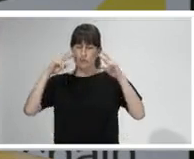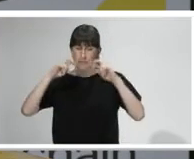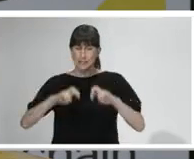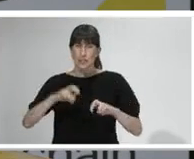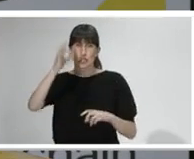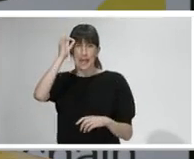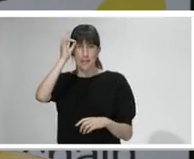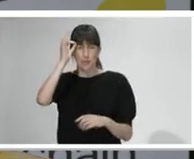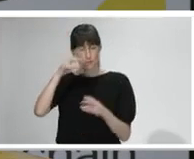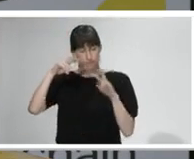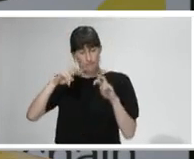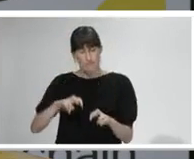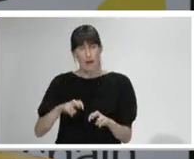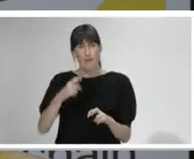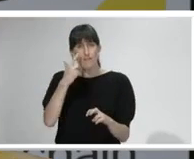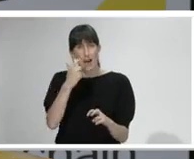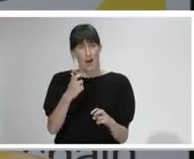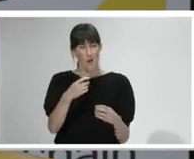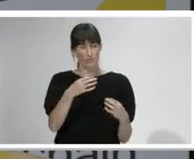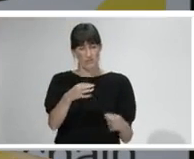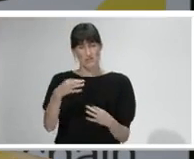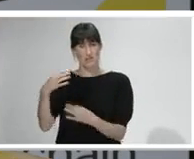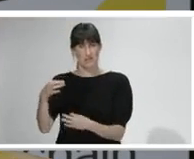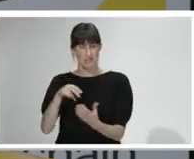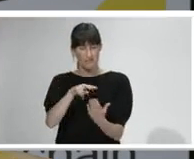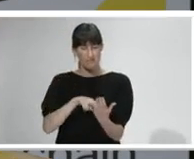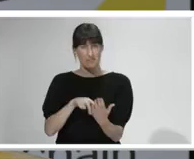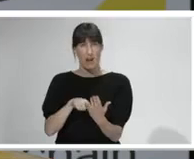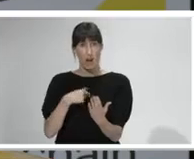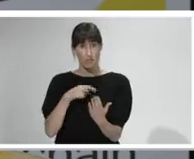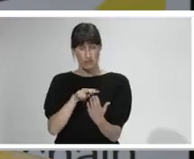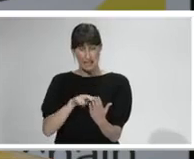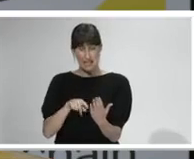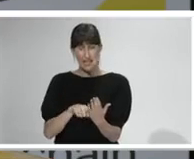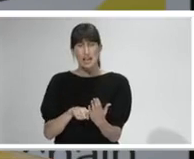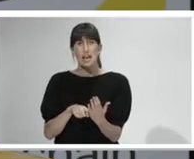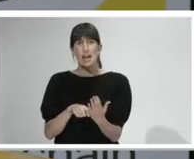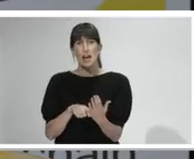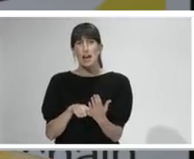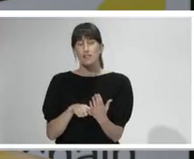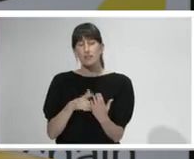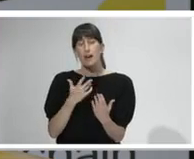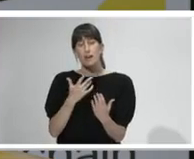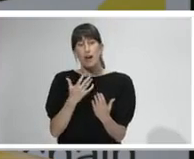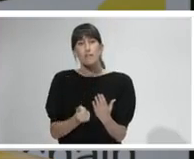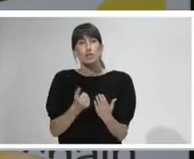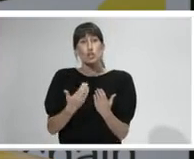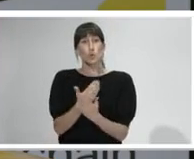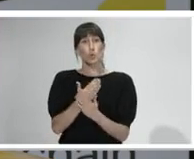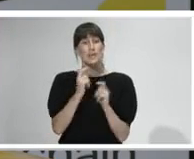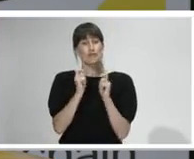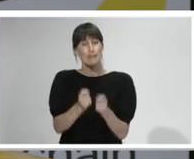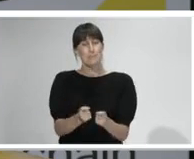least two of the studies funded by the Health Research Council and some in partnership with the Ministry of Health are looking at treatments for people, particularly people who